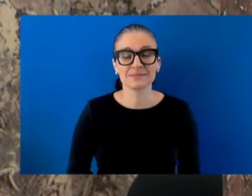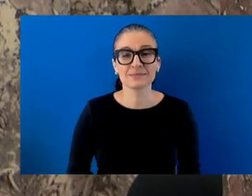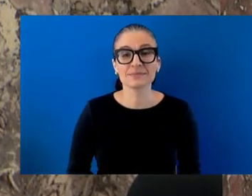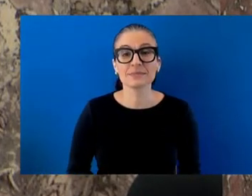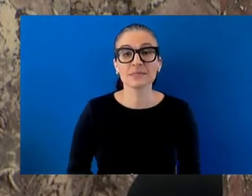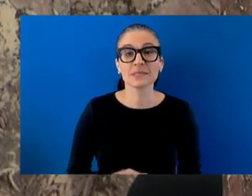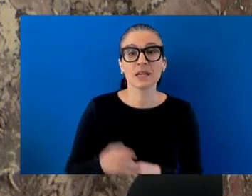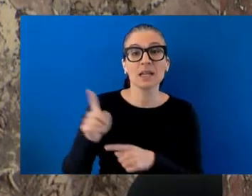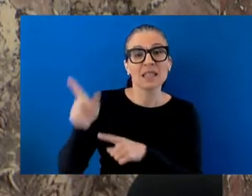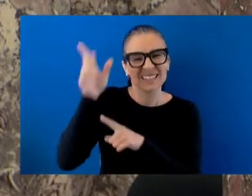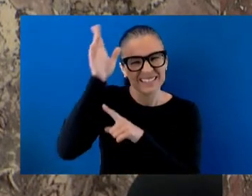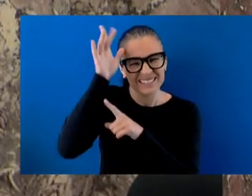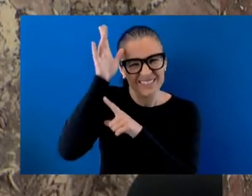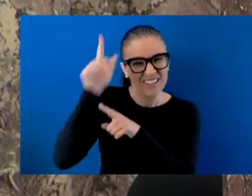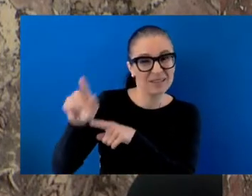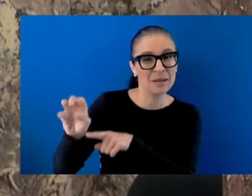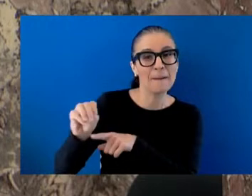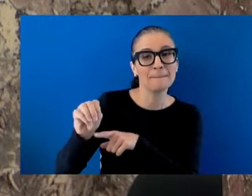longtime New Democrat.